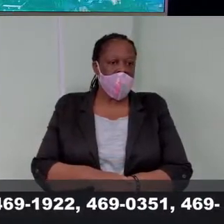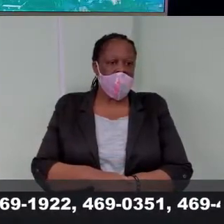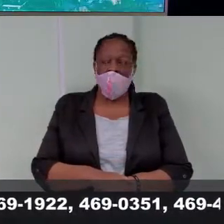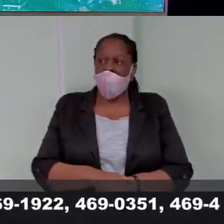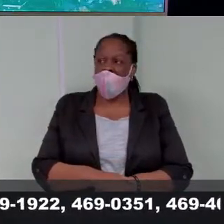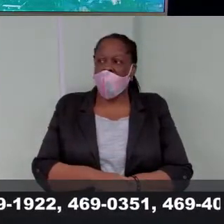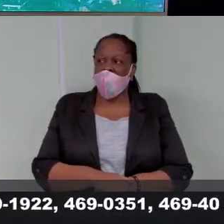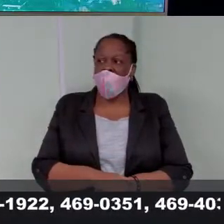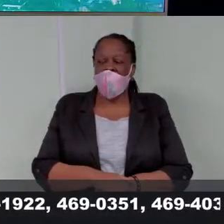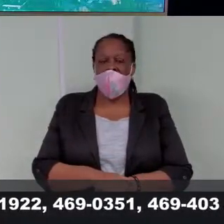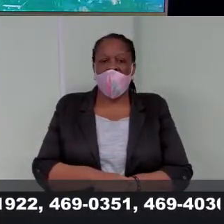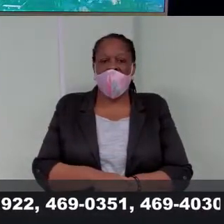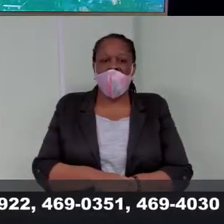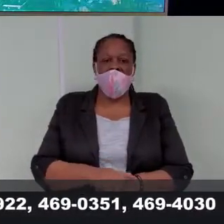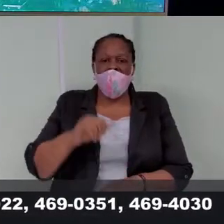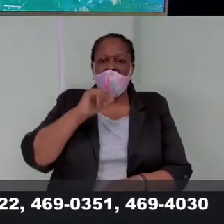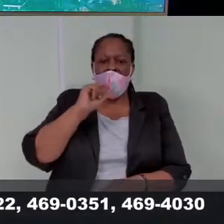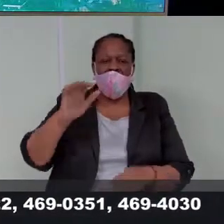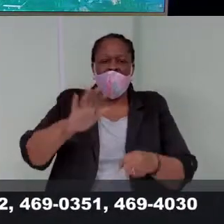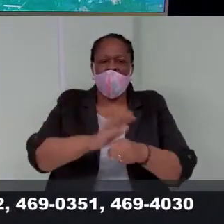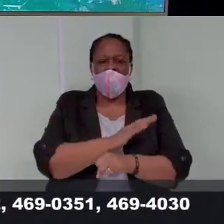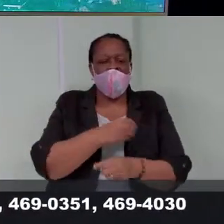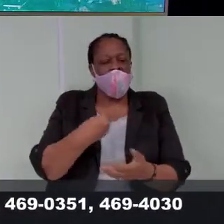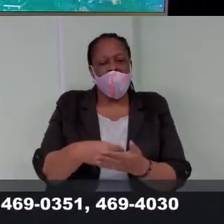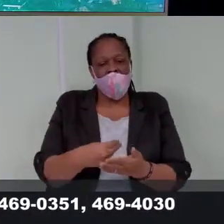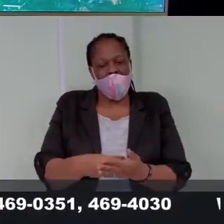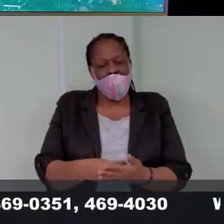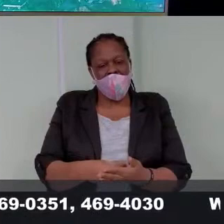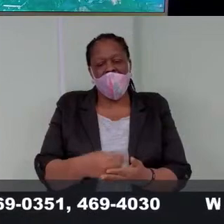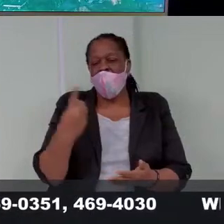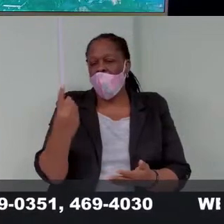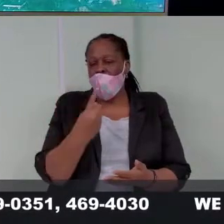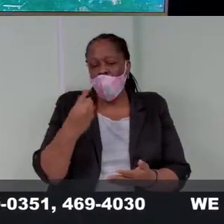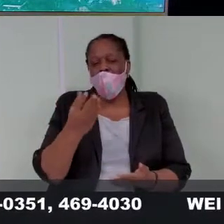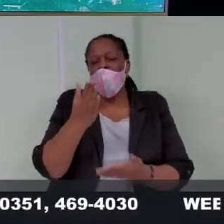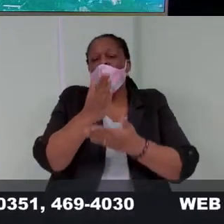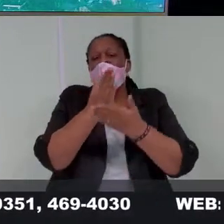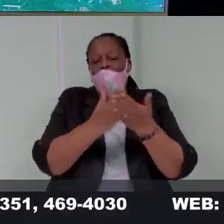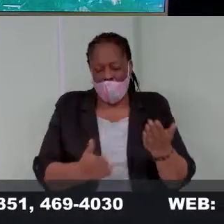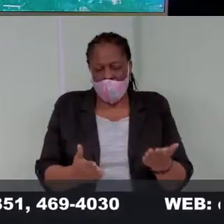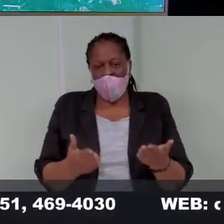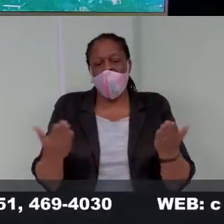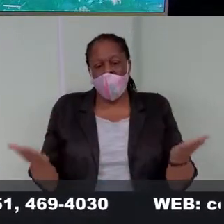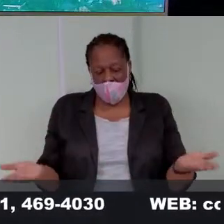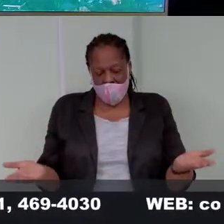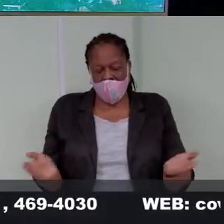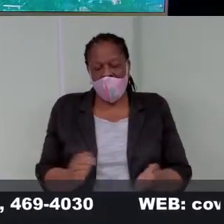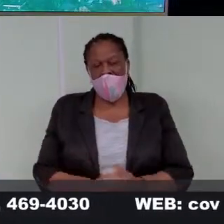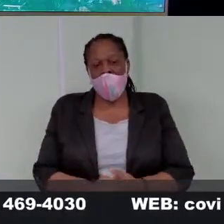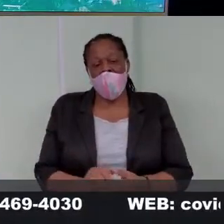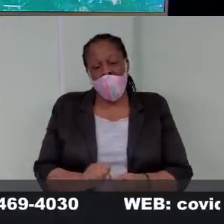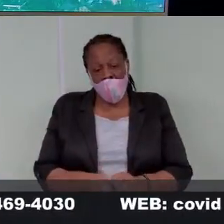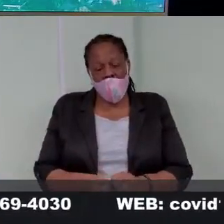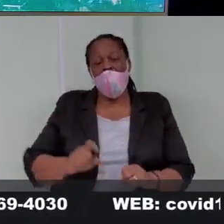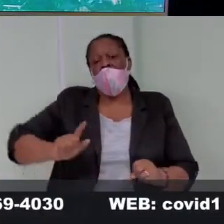Yes, and it's a down payment. It's not the full payment. It's a down payment towards covering 20% of the population.